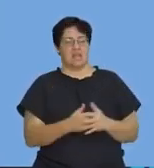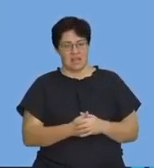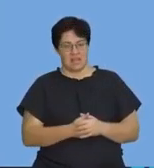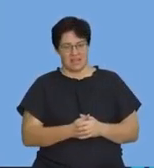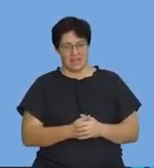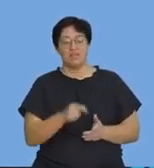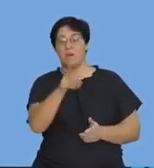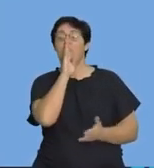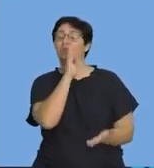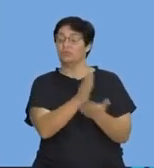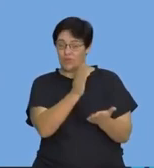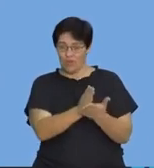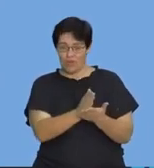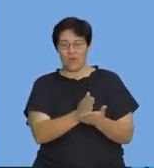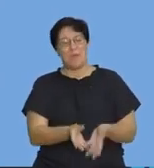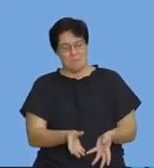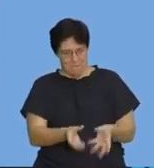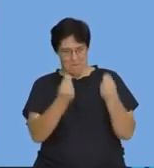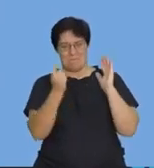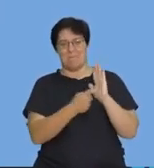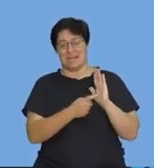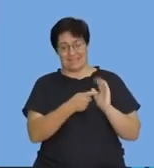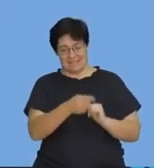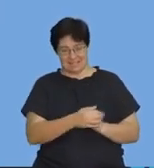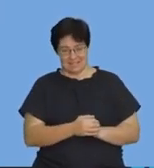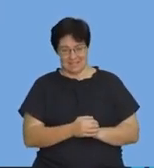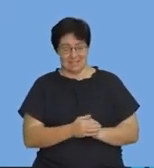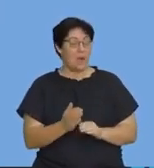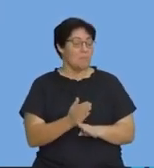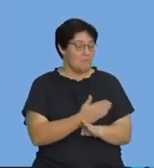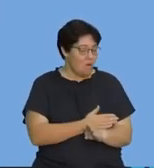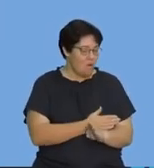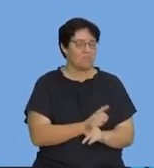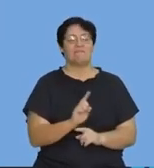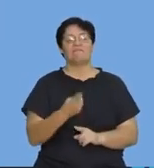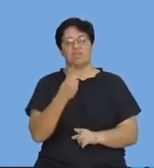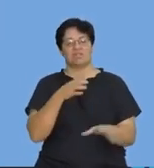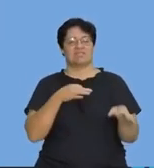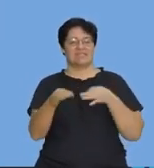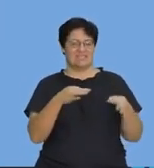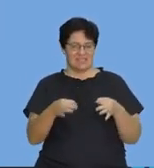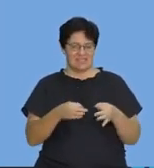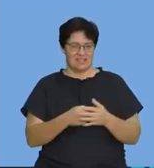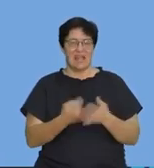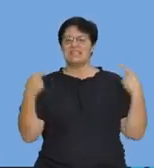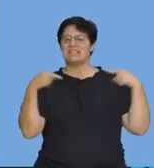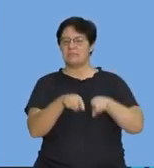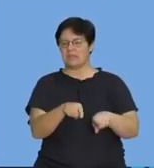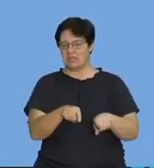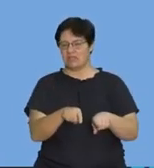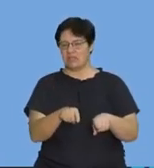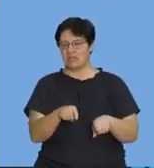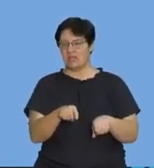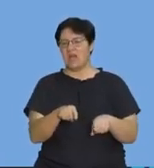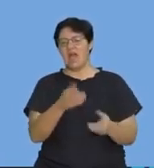make sure that you do get those marks, please. But before you do that, let me tell you what simultaneous equation is